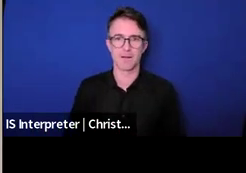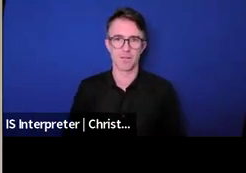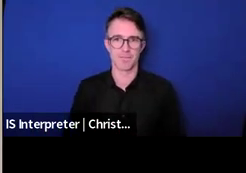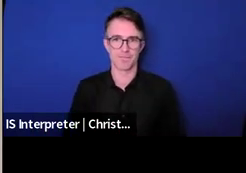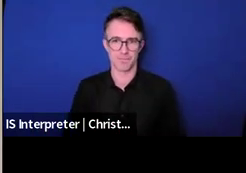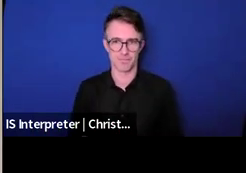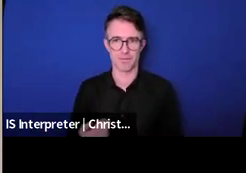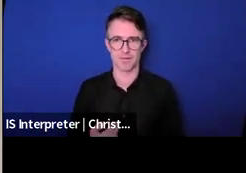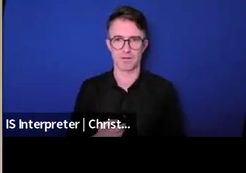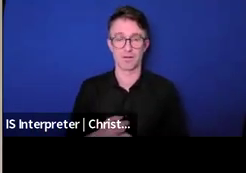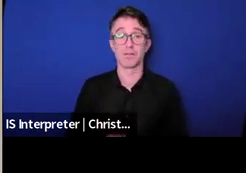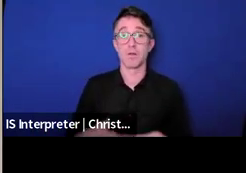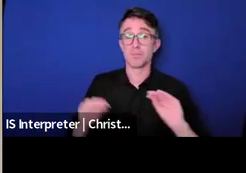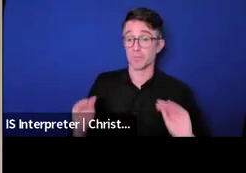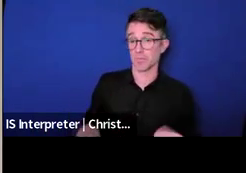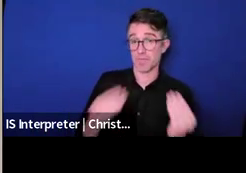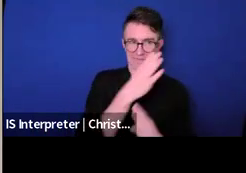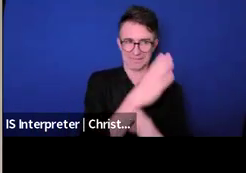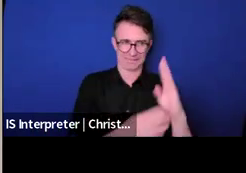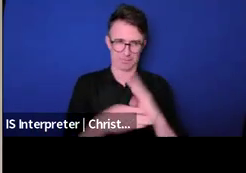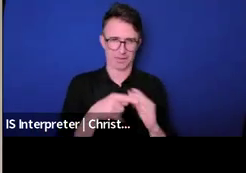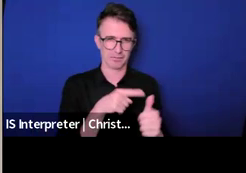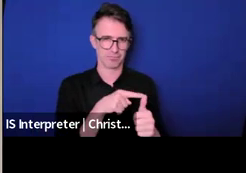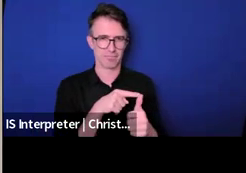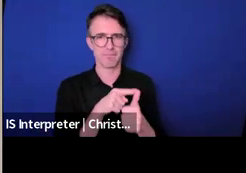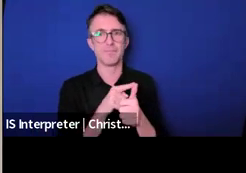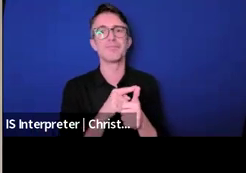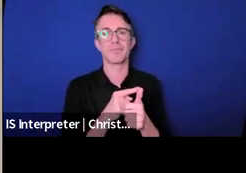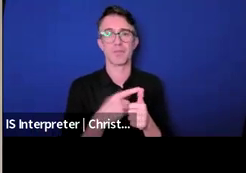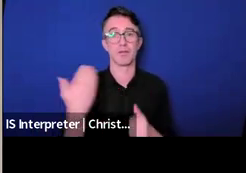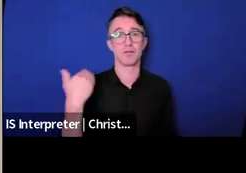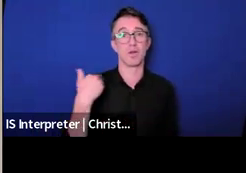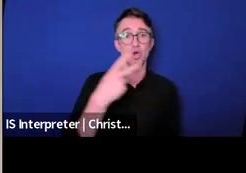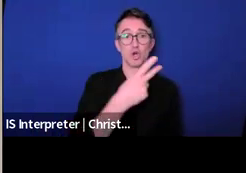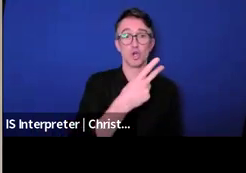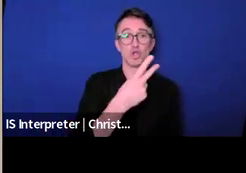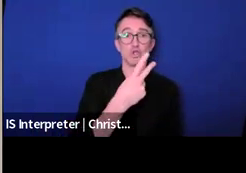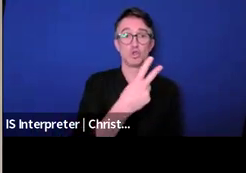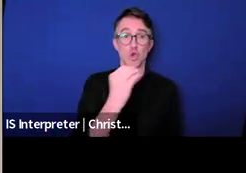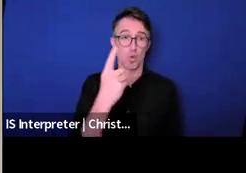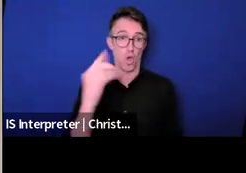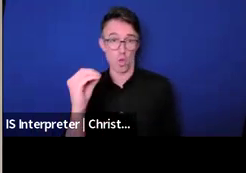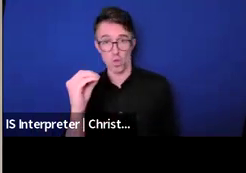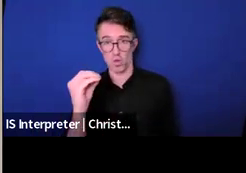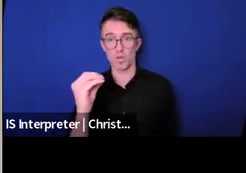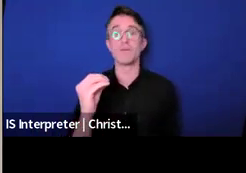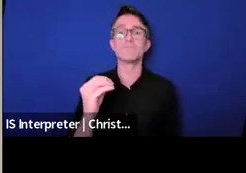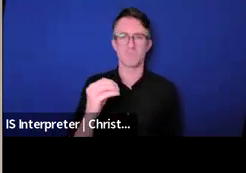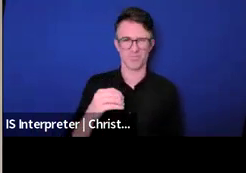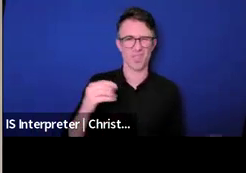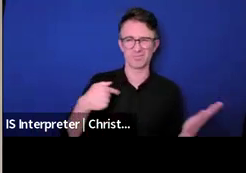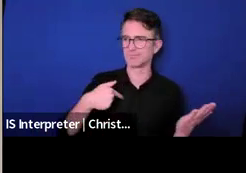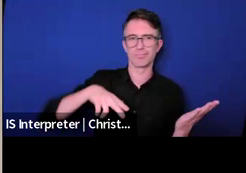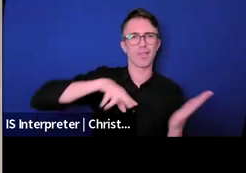with disabilities, since 2010, after ratifying the Convention on the Rights of Persons with Disabilities, Armenia